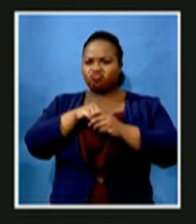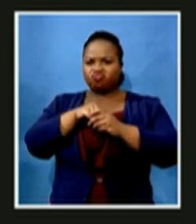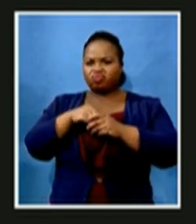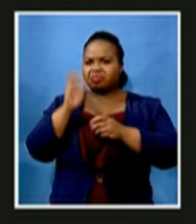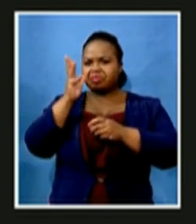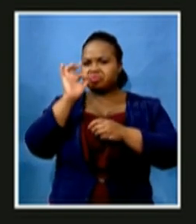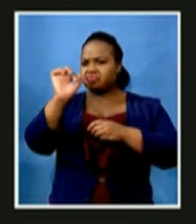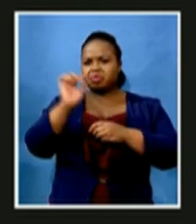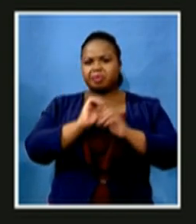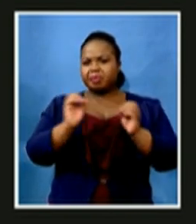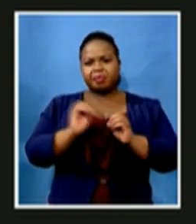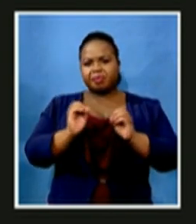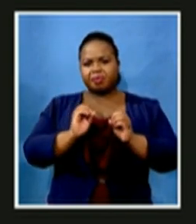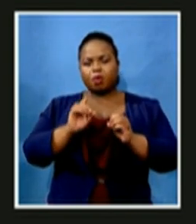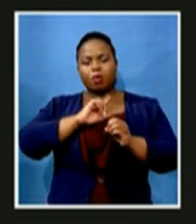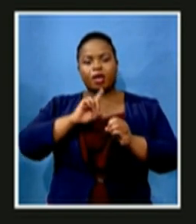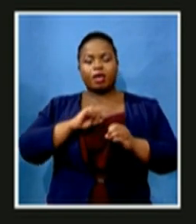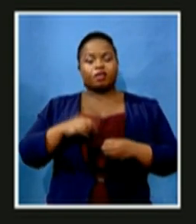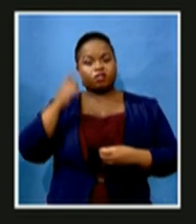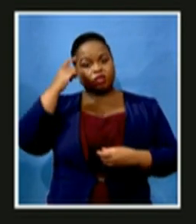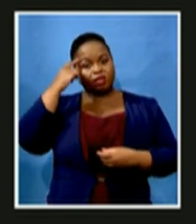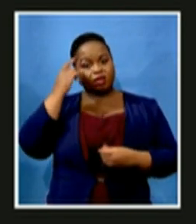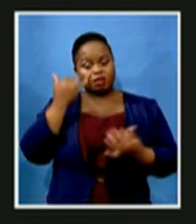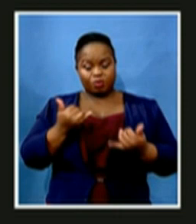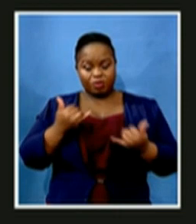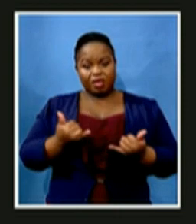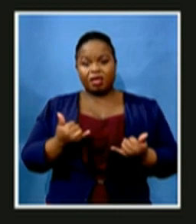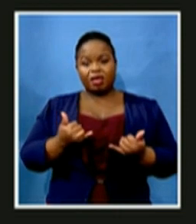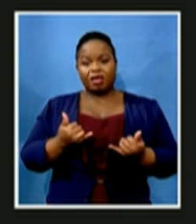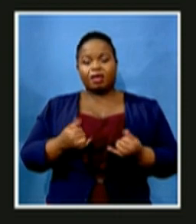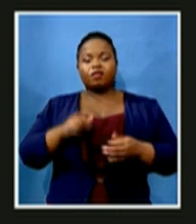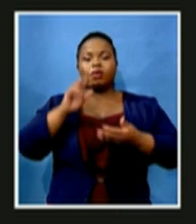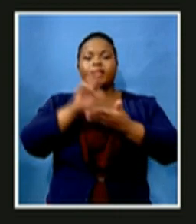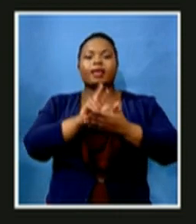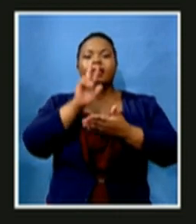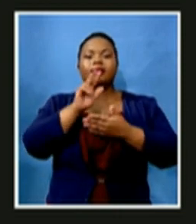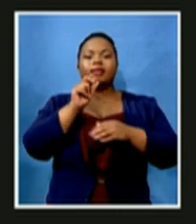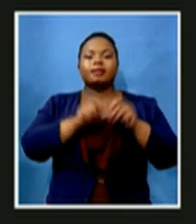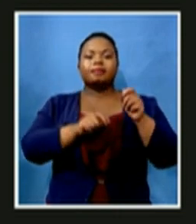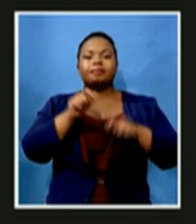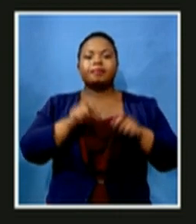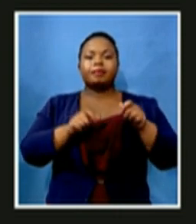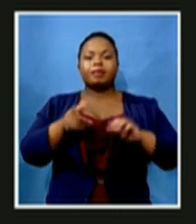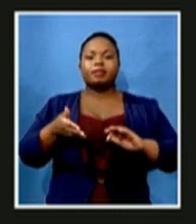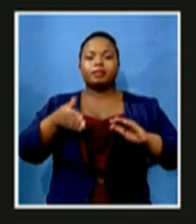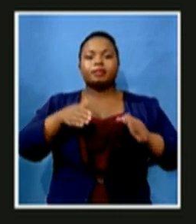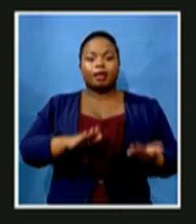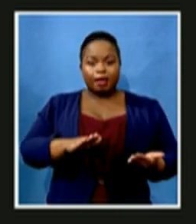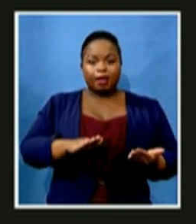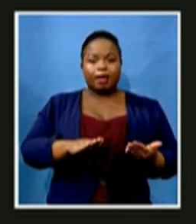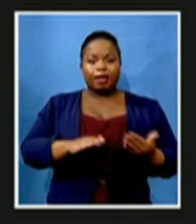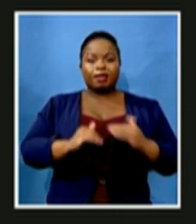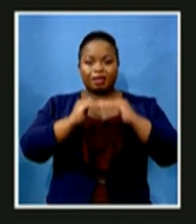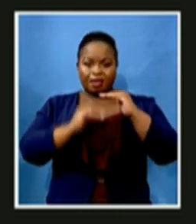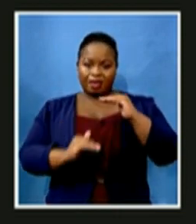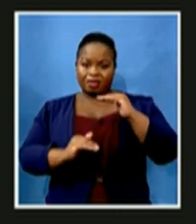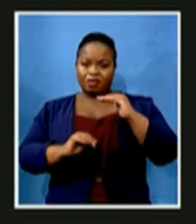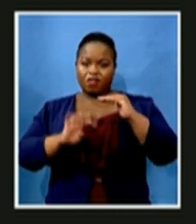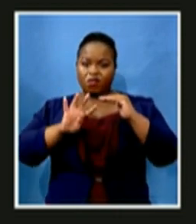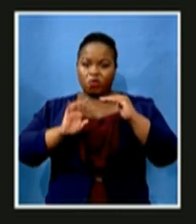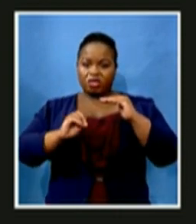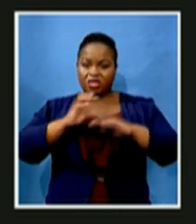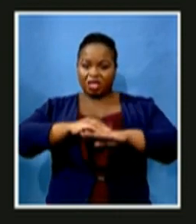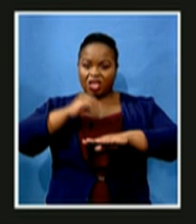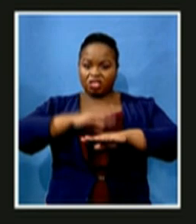today, only 18 people died under the age of 40 years. Only 18 under the age